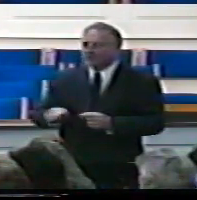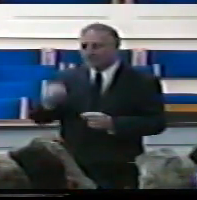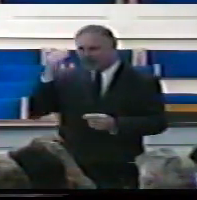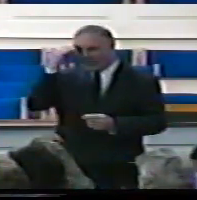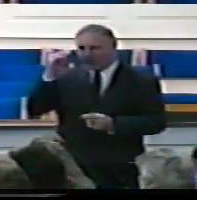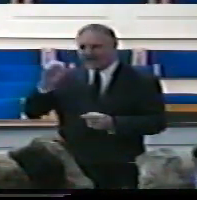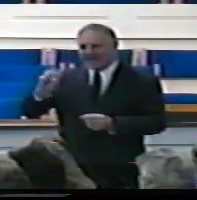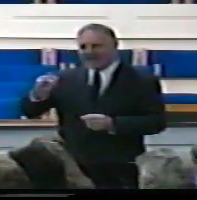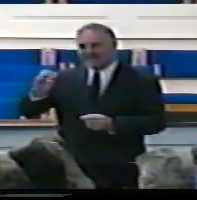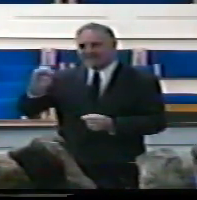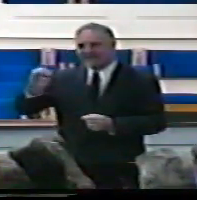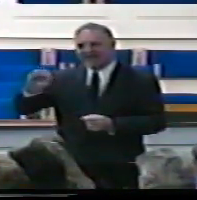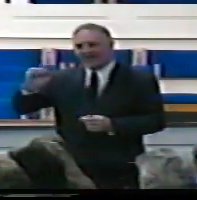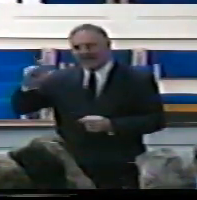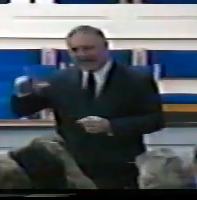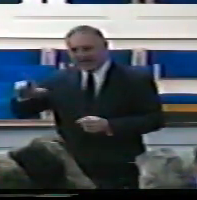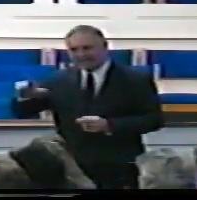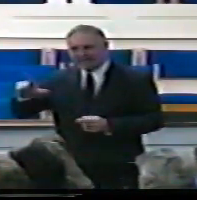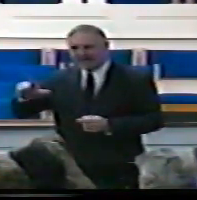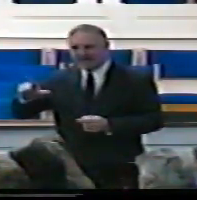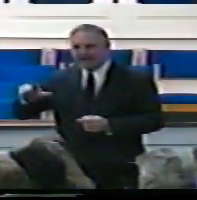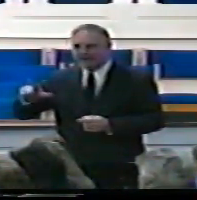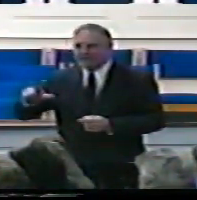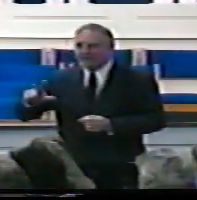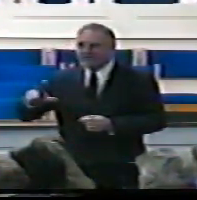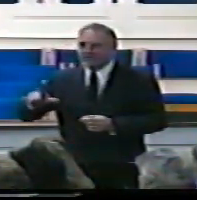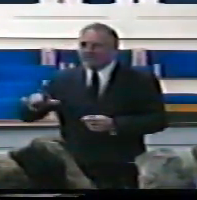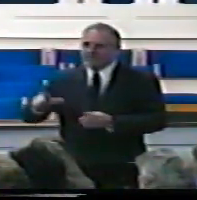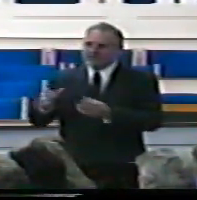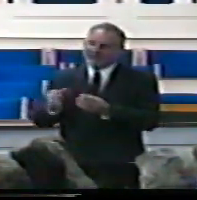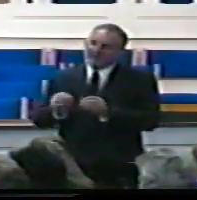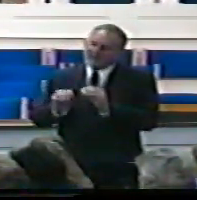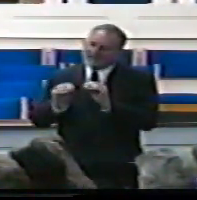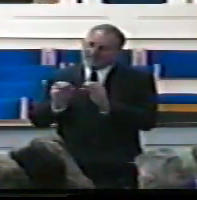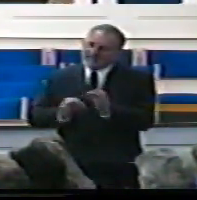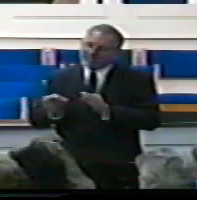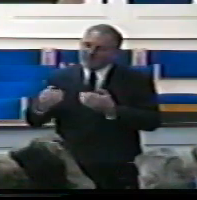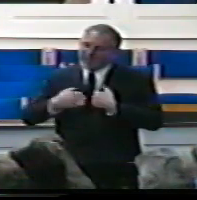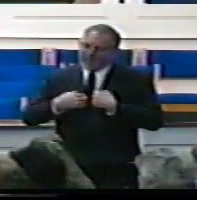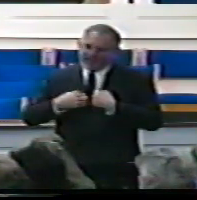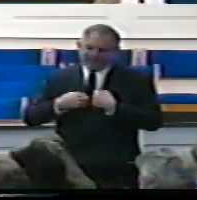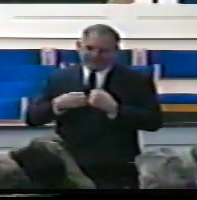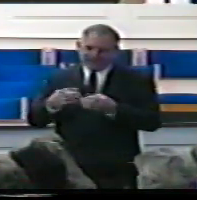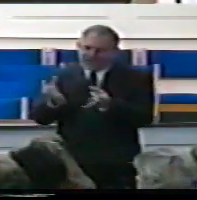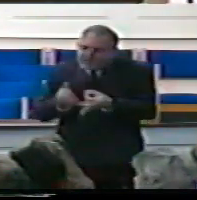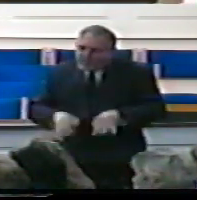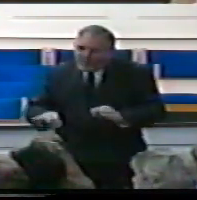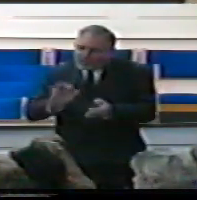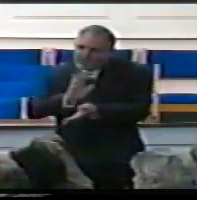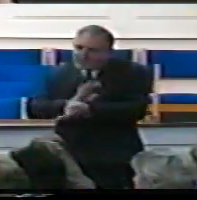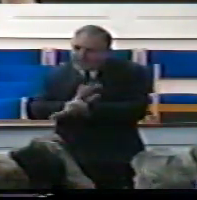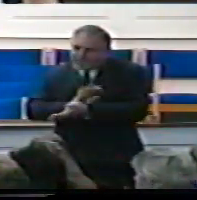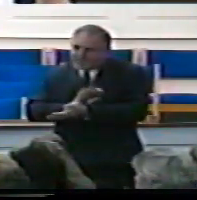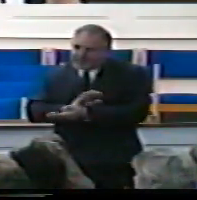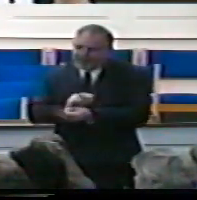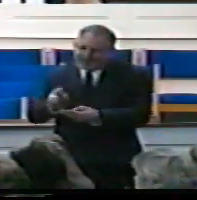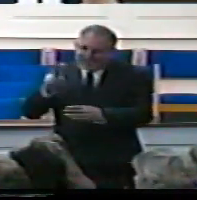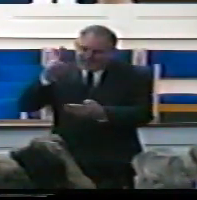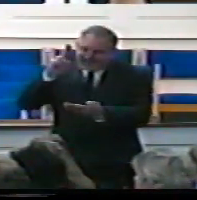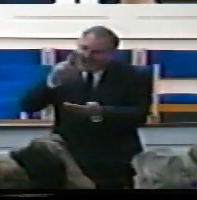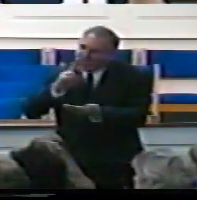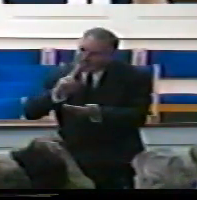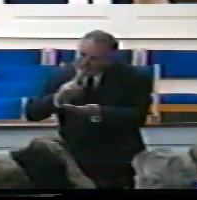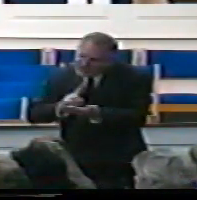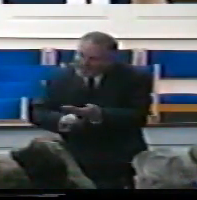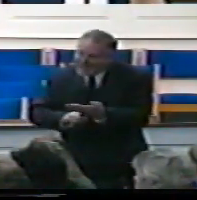Mordecai, the seal on that paper that killed the Jews because of Haman. Think of the seal that they gave the Roman people to take